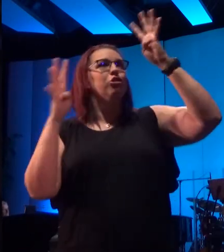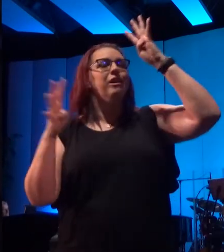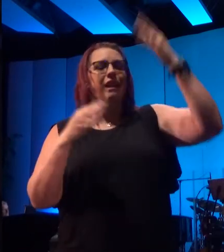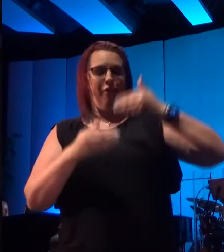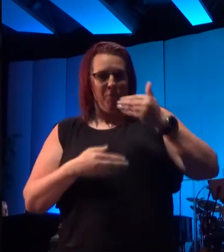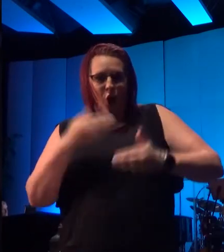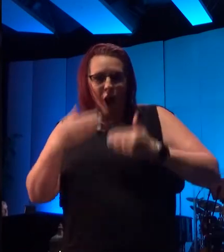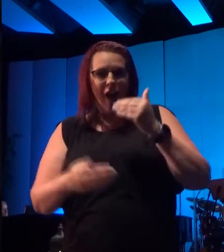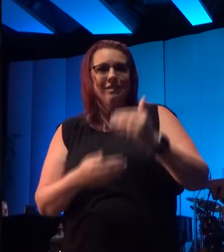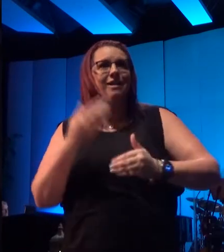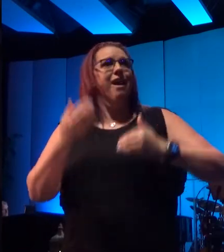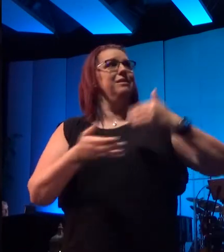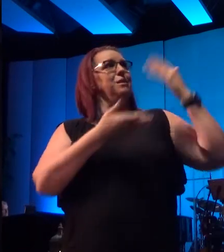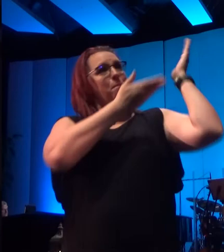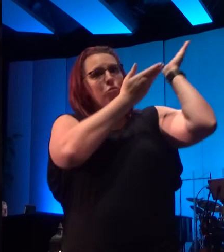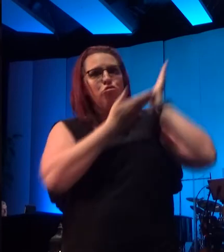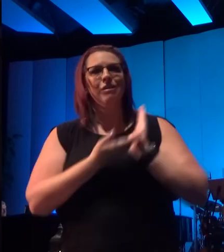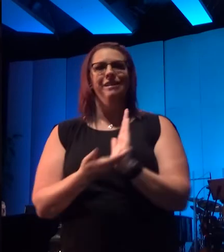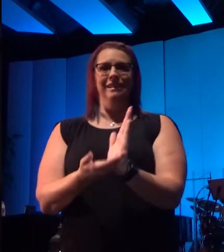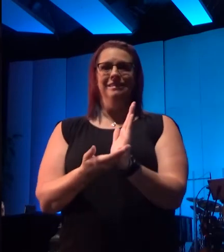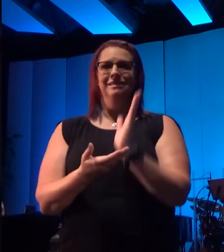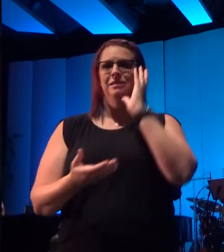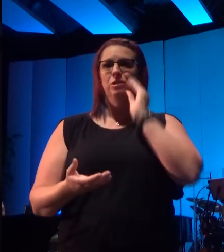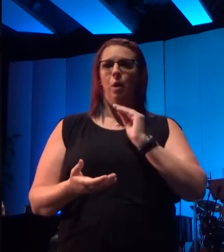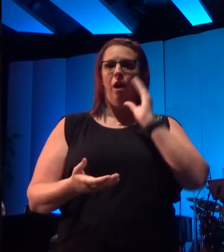to bring forth into experience.